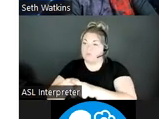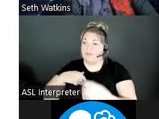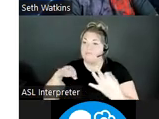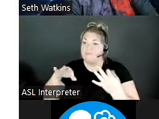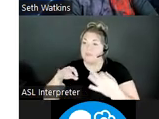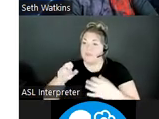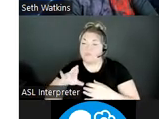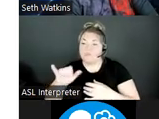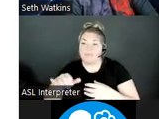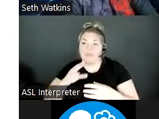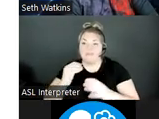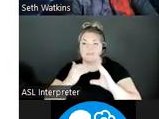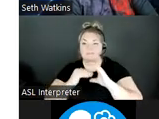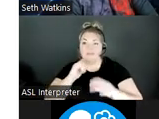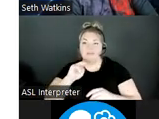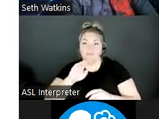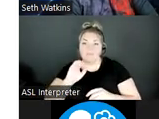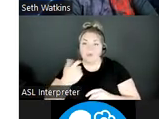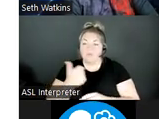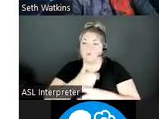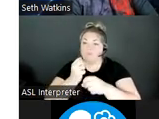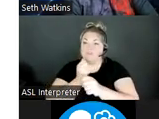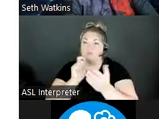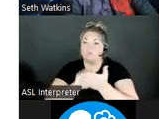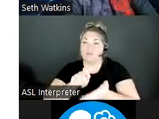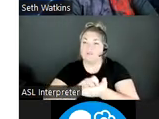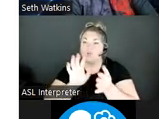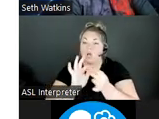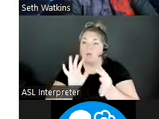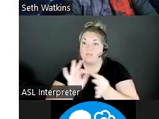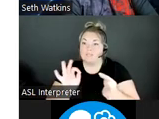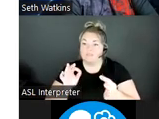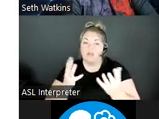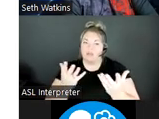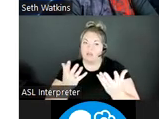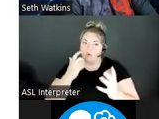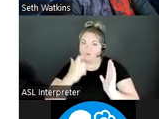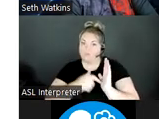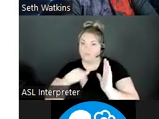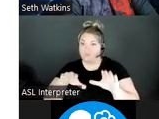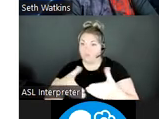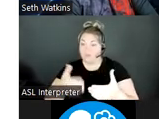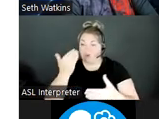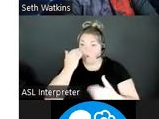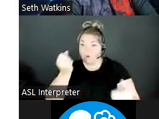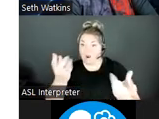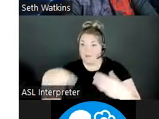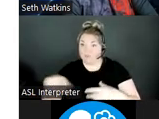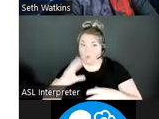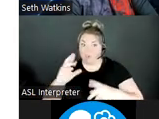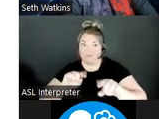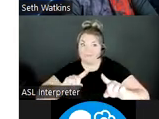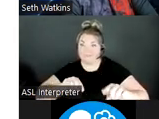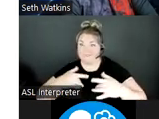and email inbox where we received written comments. I just want to acknowledge to this group that I know a lot of you attended